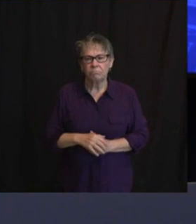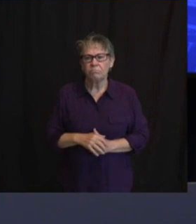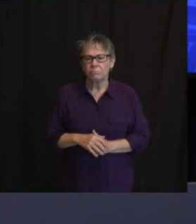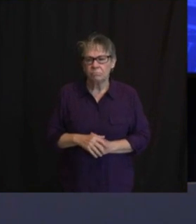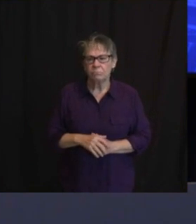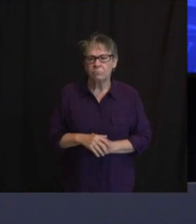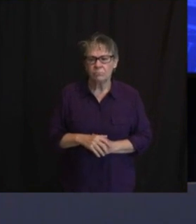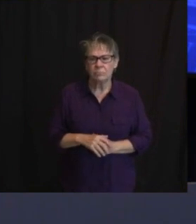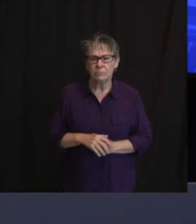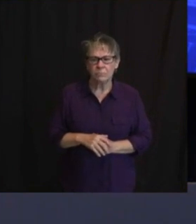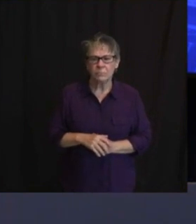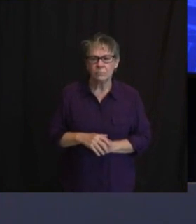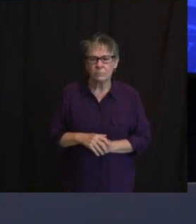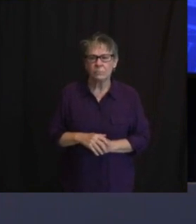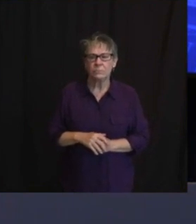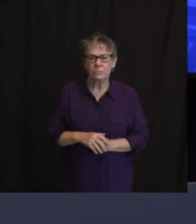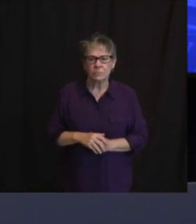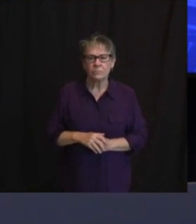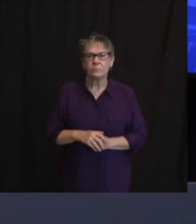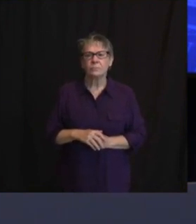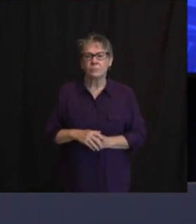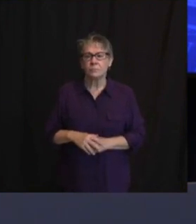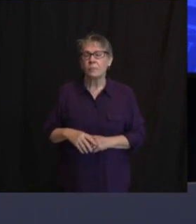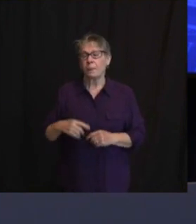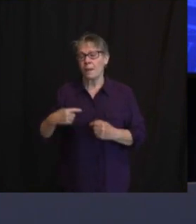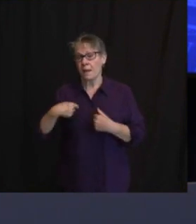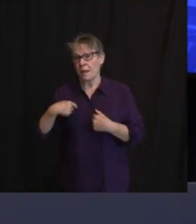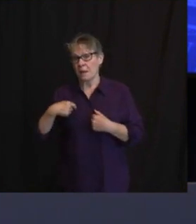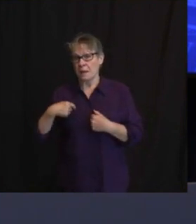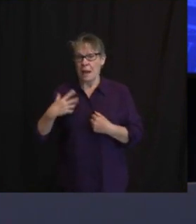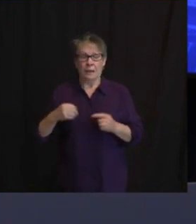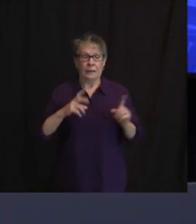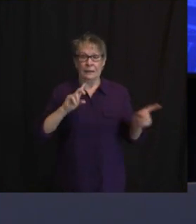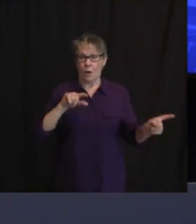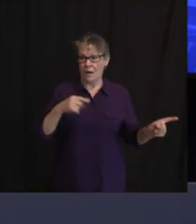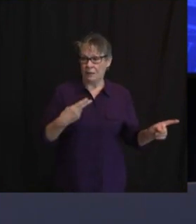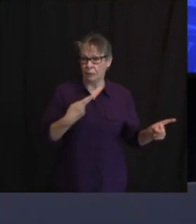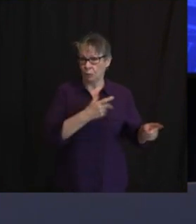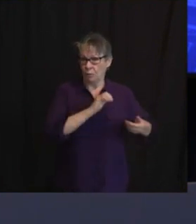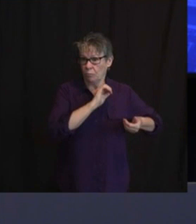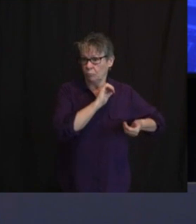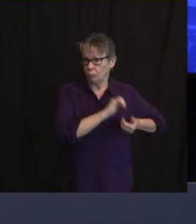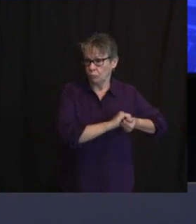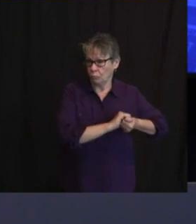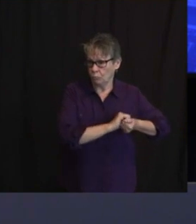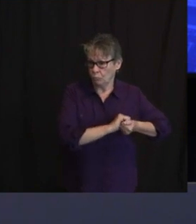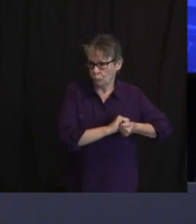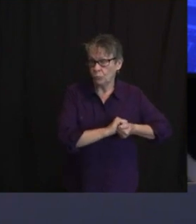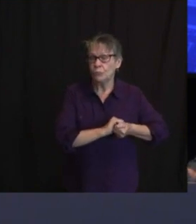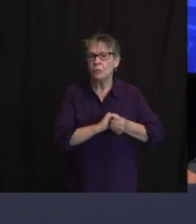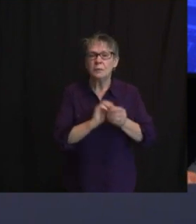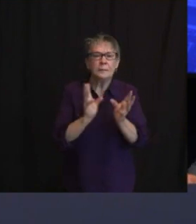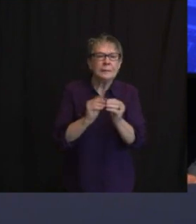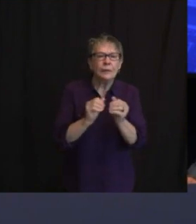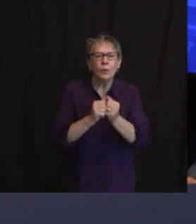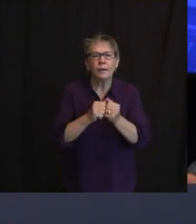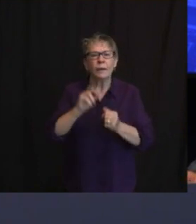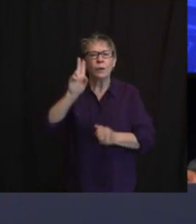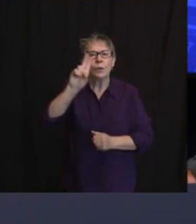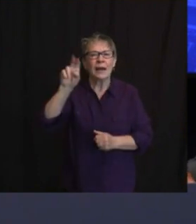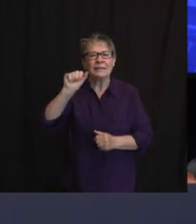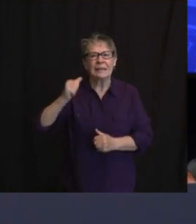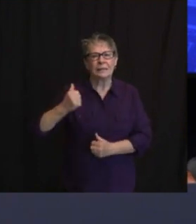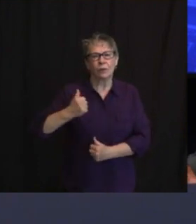Richardson. She's the commanding general of the U.S. United States Army North. She's a 3-star general, one